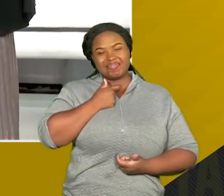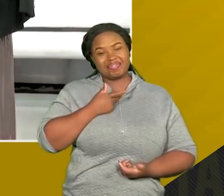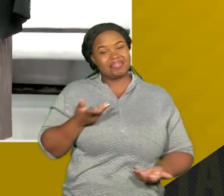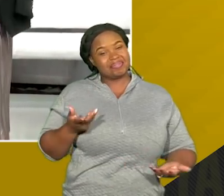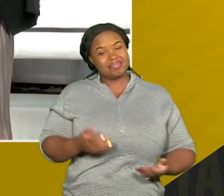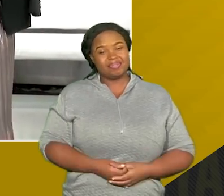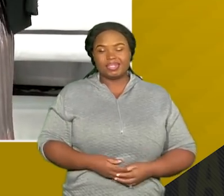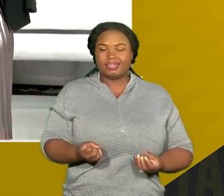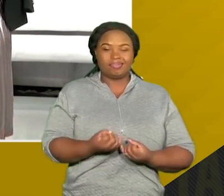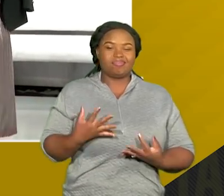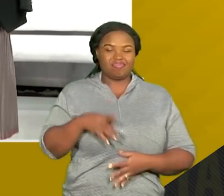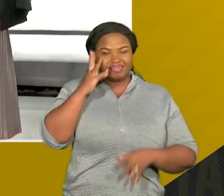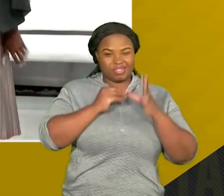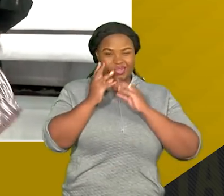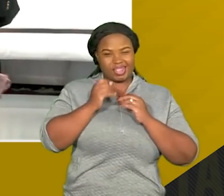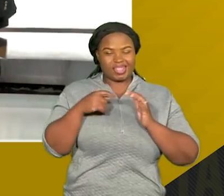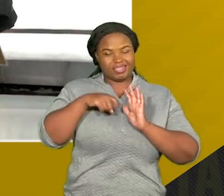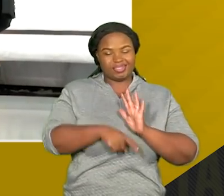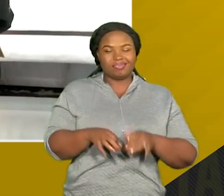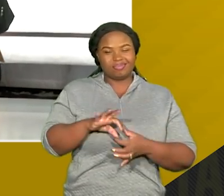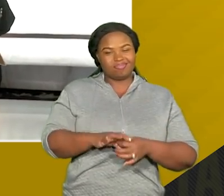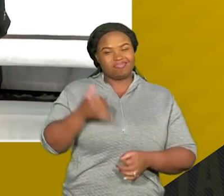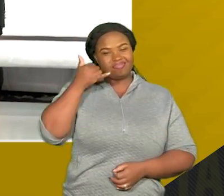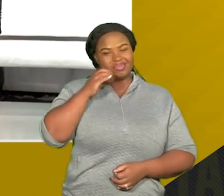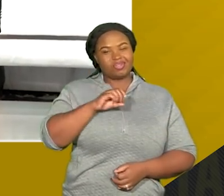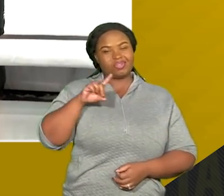I think kuningi esizokuthola nawe as well. Ekhaya sifonele